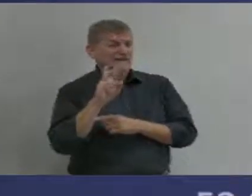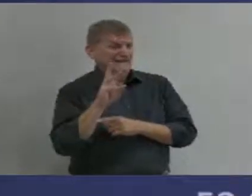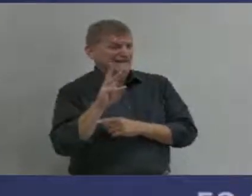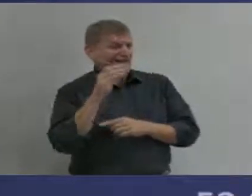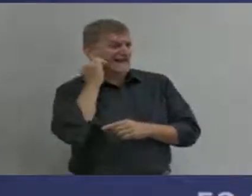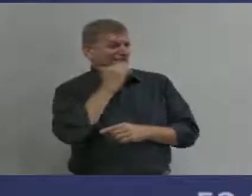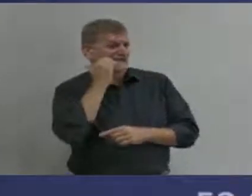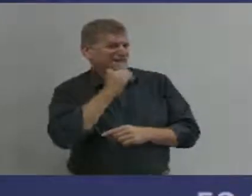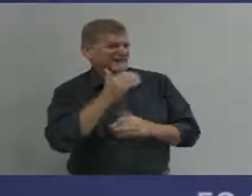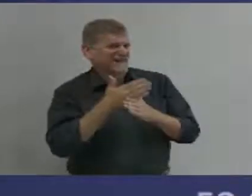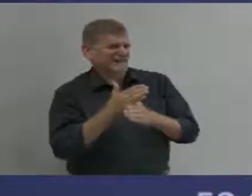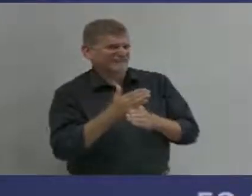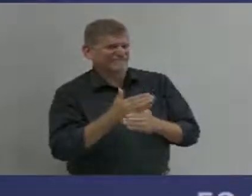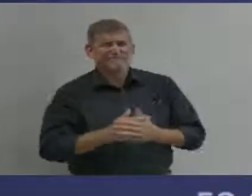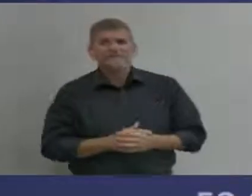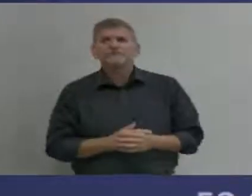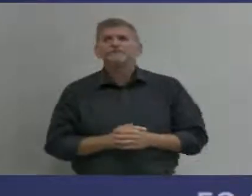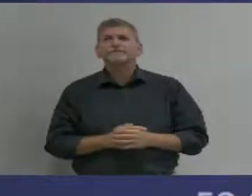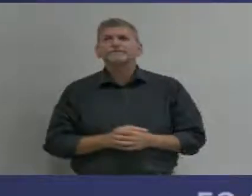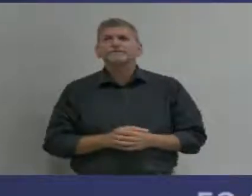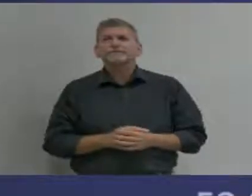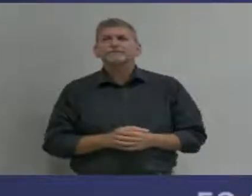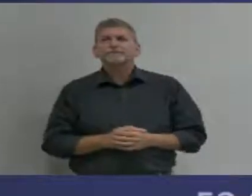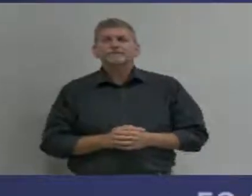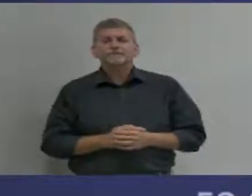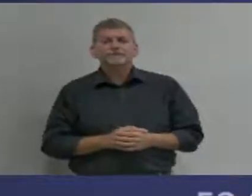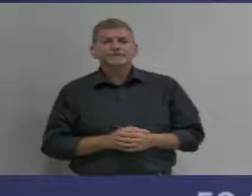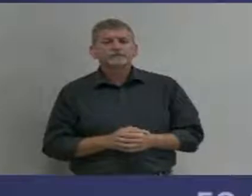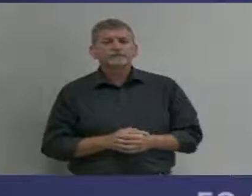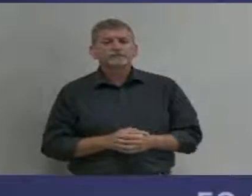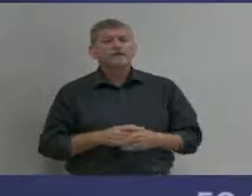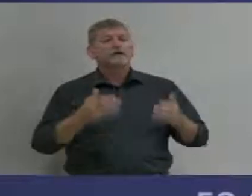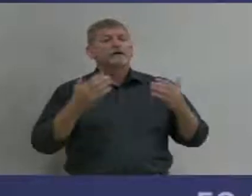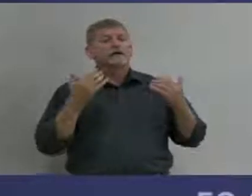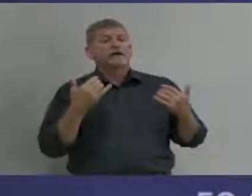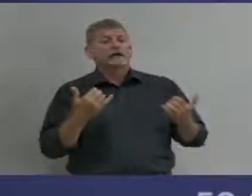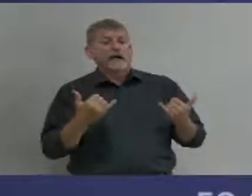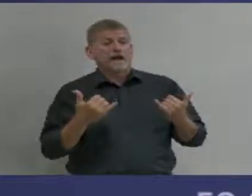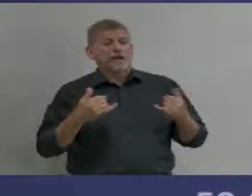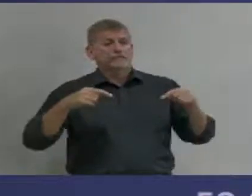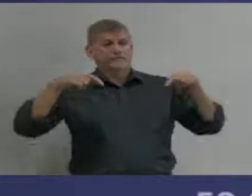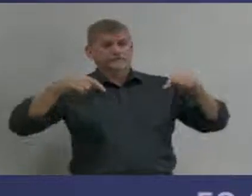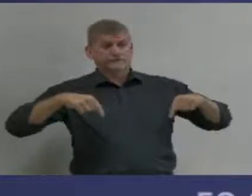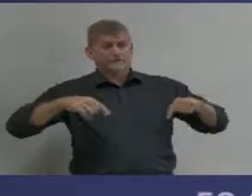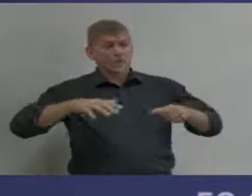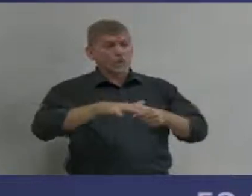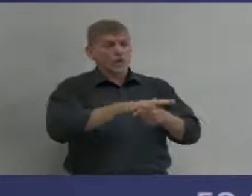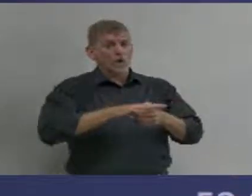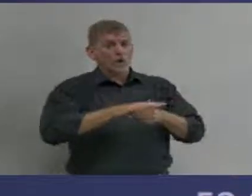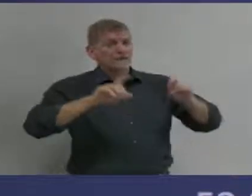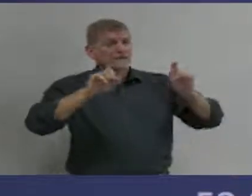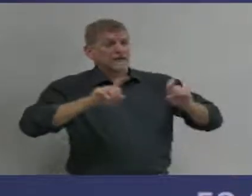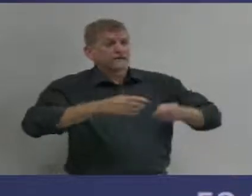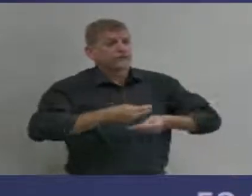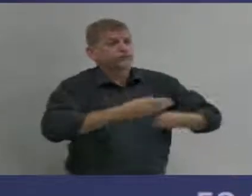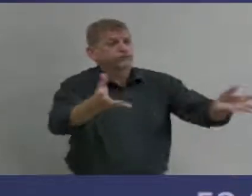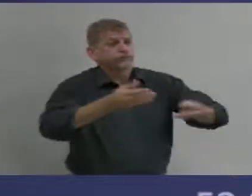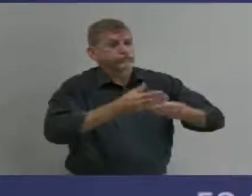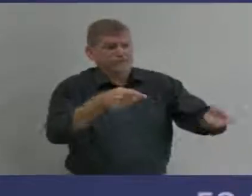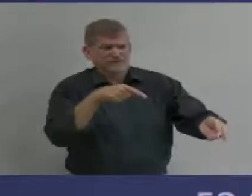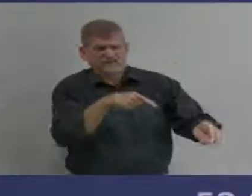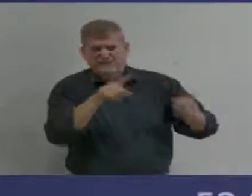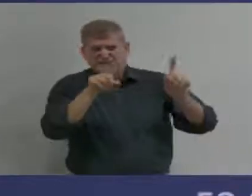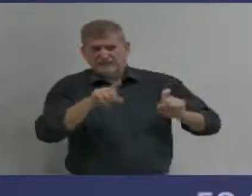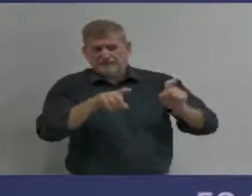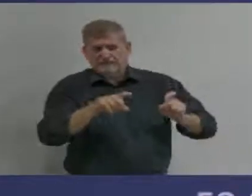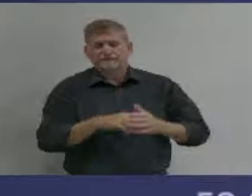This slide summarizes our local testing data. We have had cumulatively